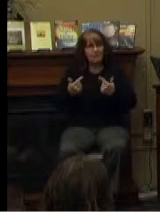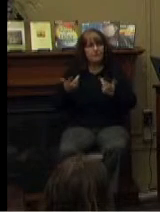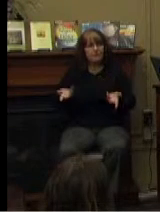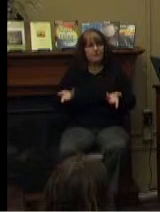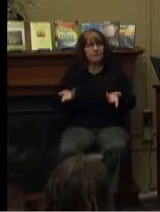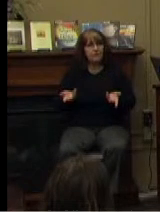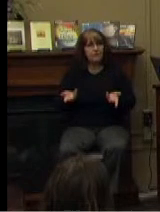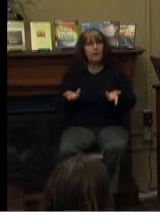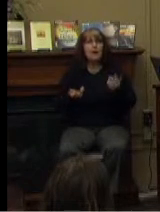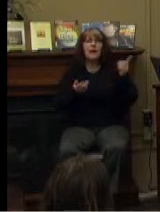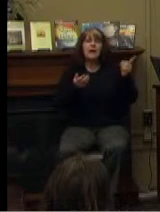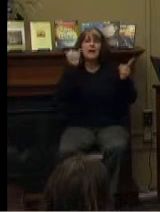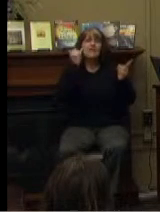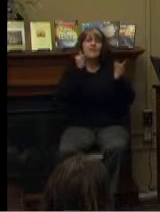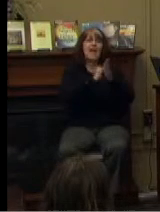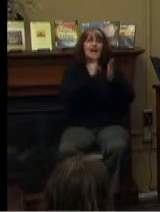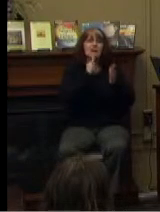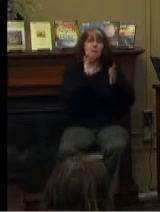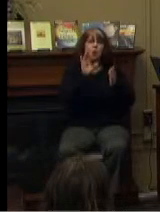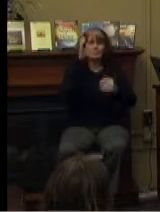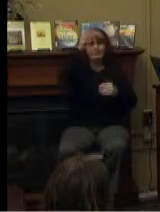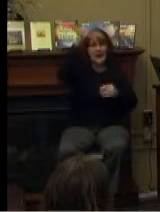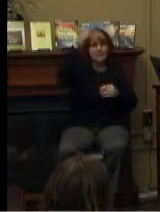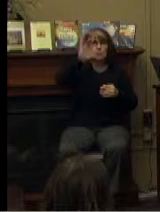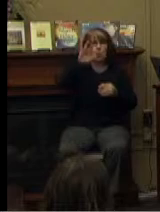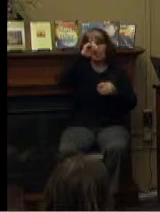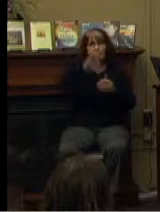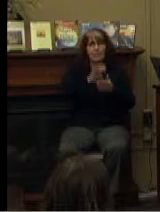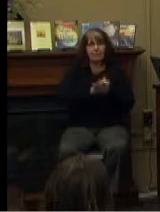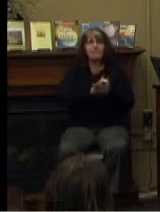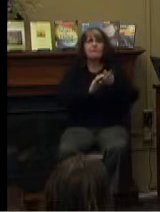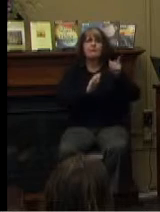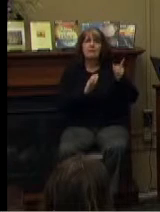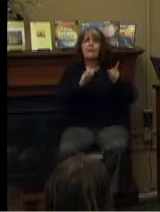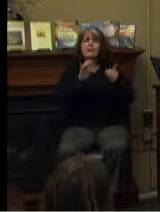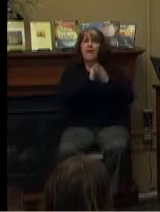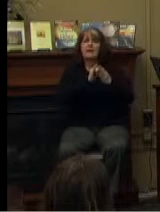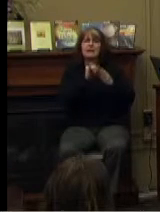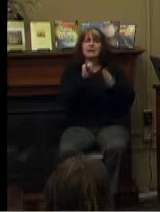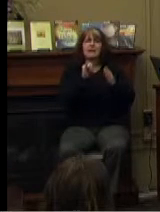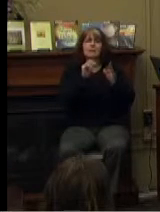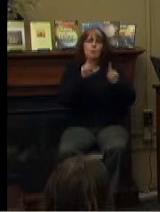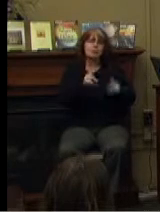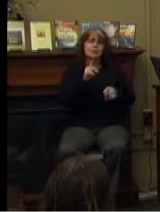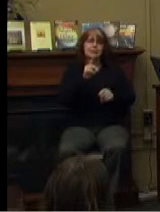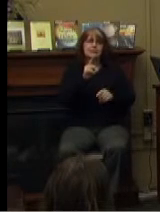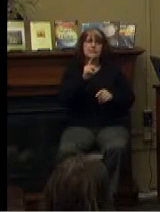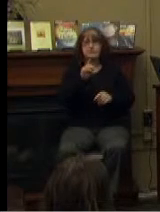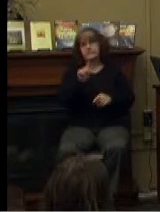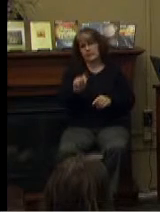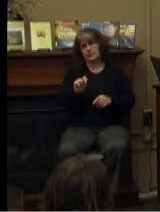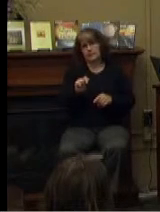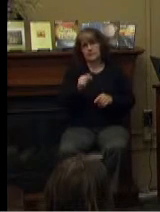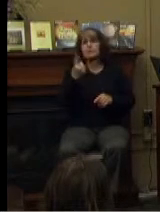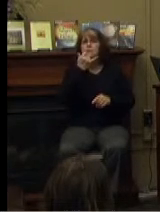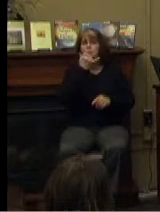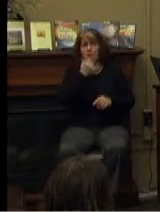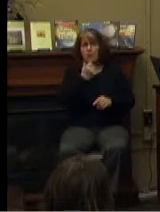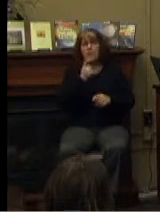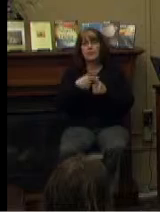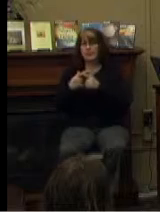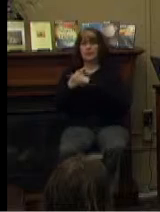the individual, that's what defines that individual as deaf or blind. And then the intervention agent, the person